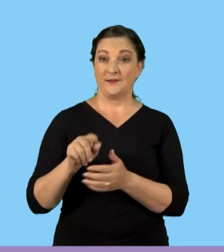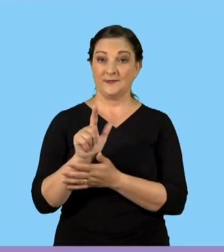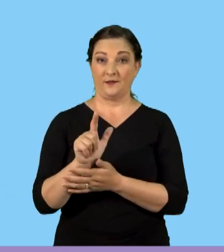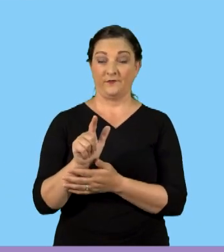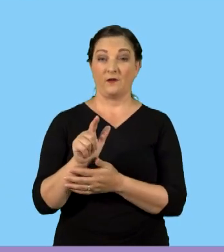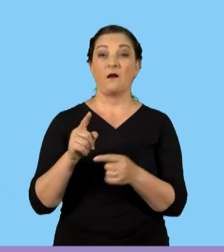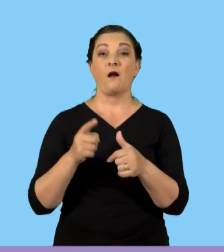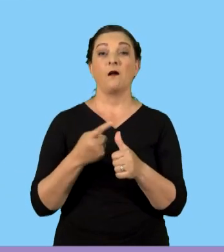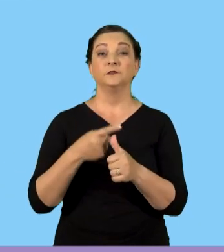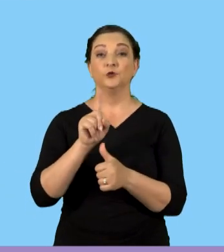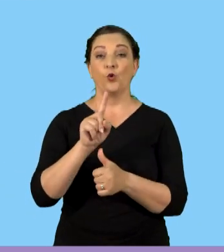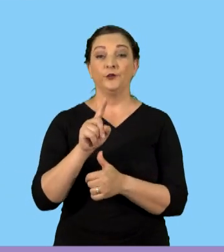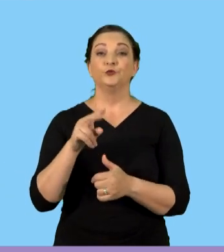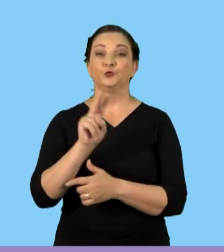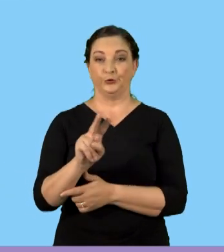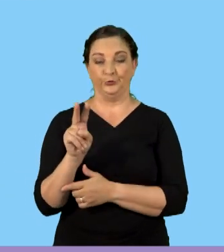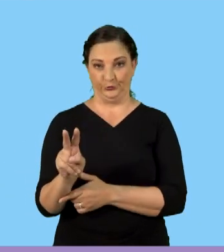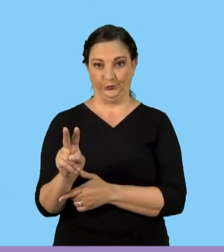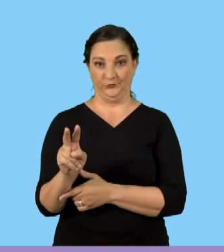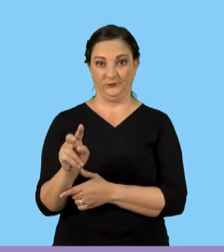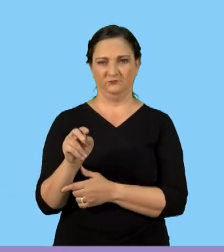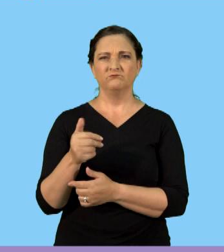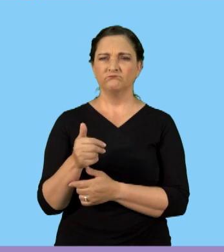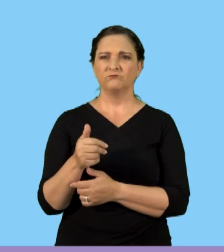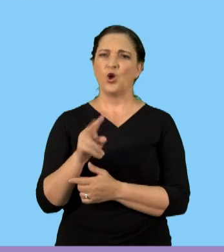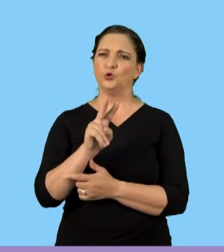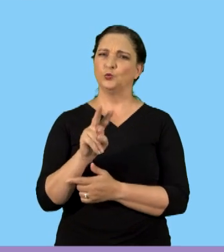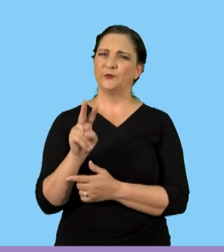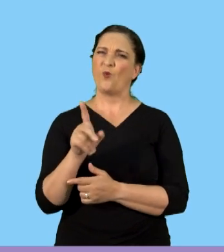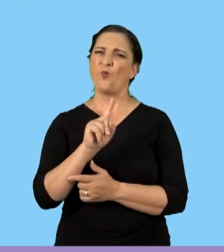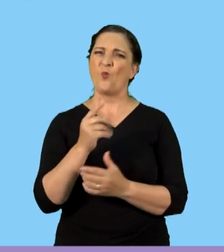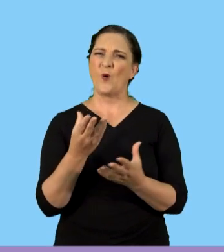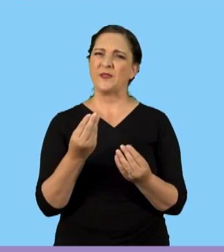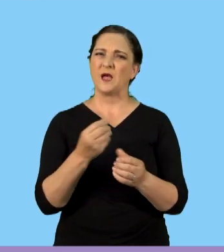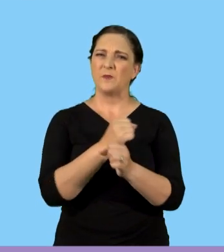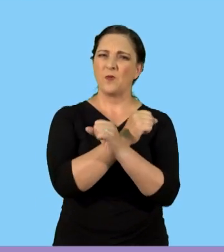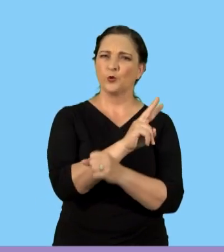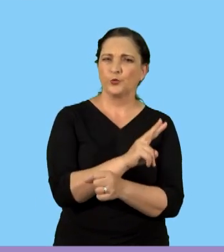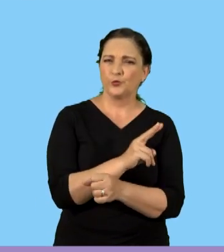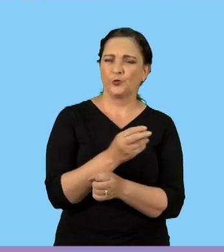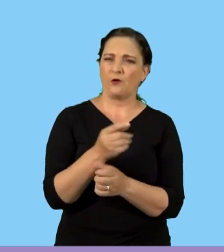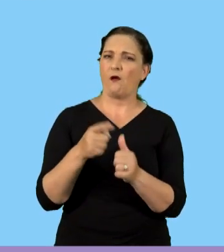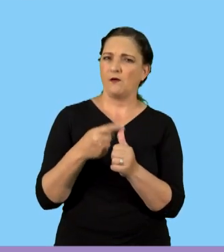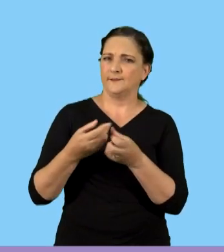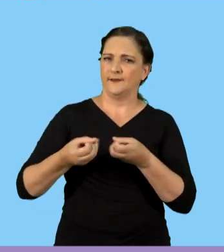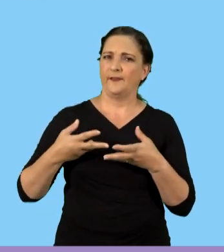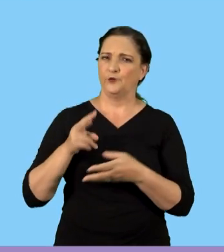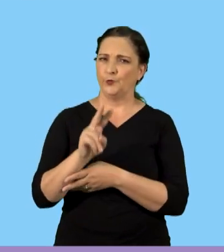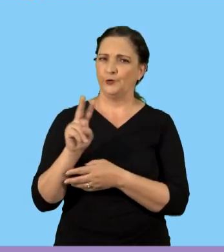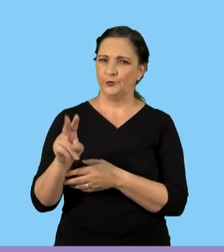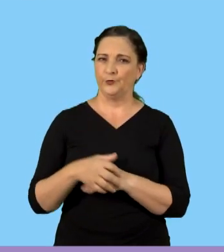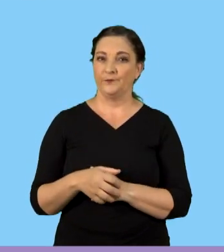get 22. So from 22, what is going to happen? What number is multiplied by 2 for us to get that